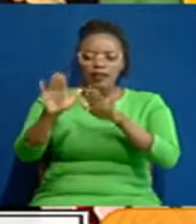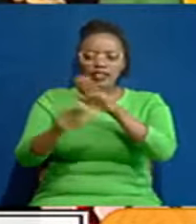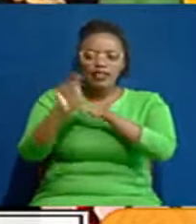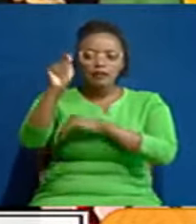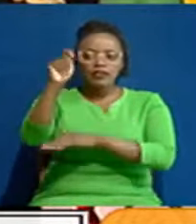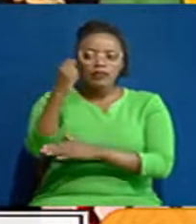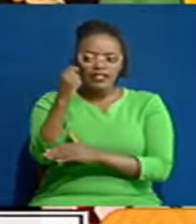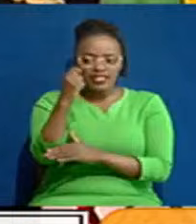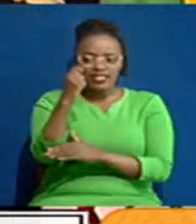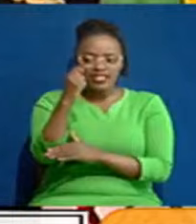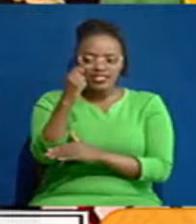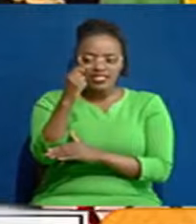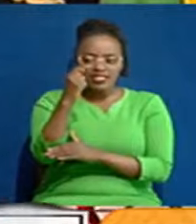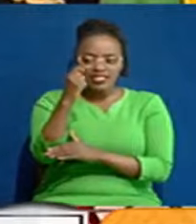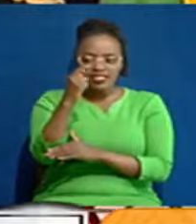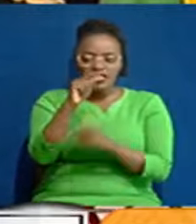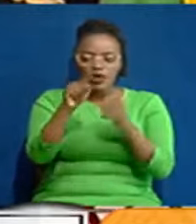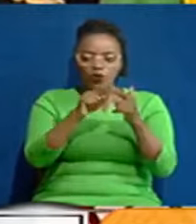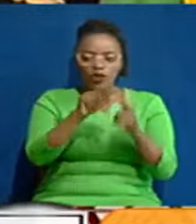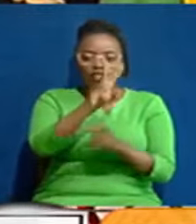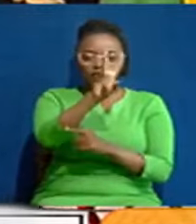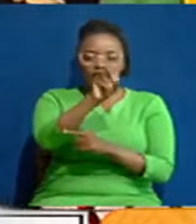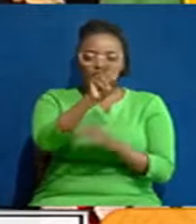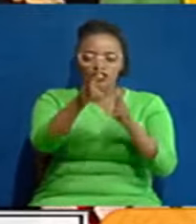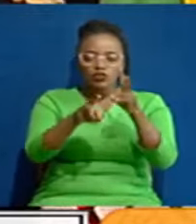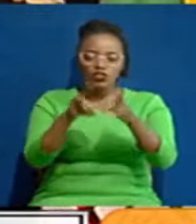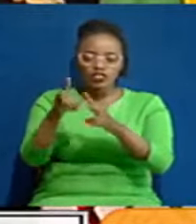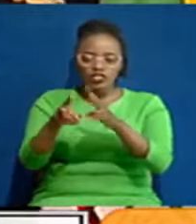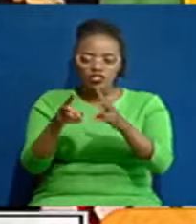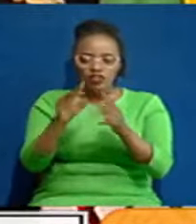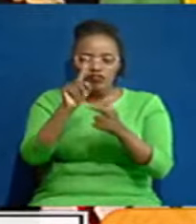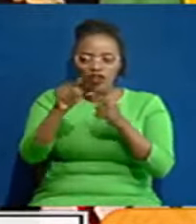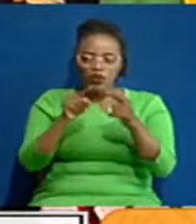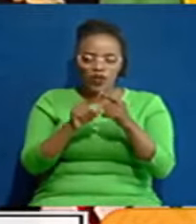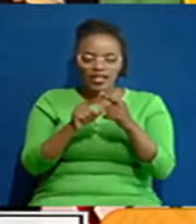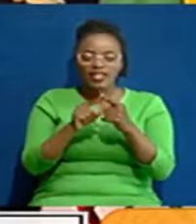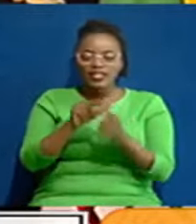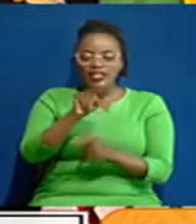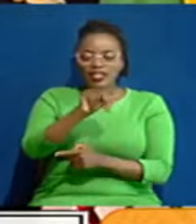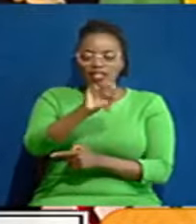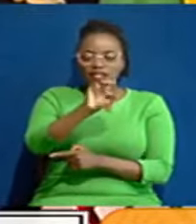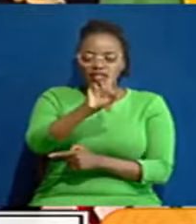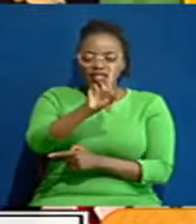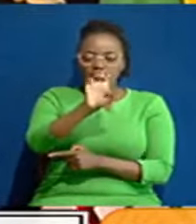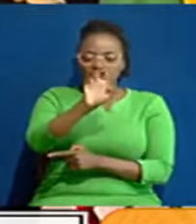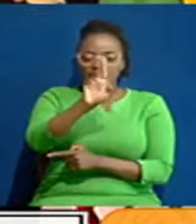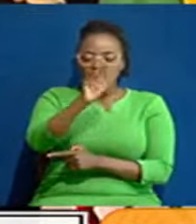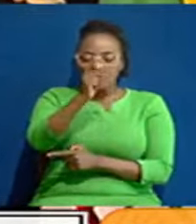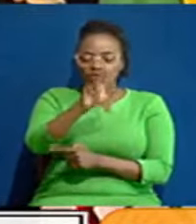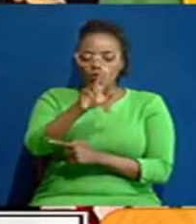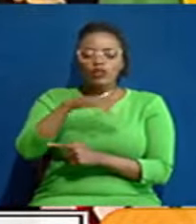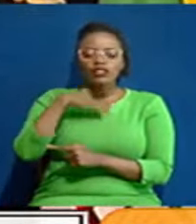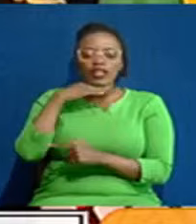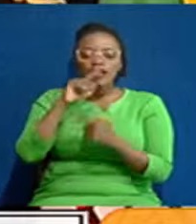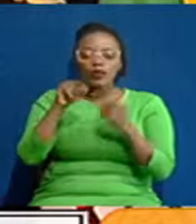President in 2022, when Dorito Gachagua died in